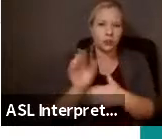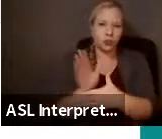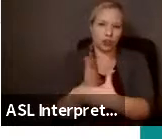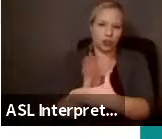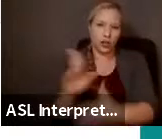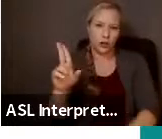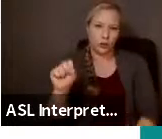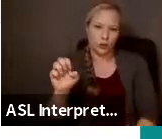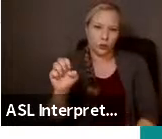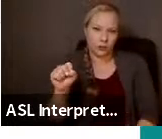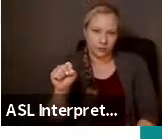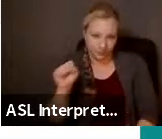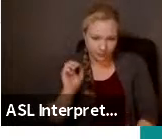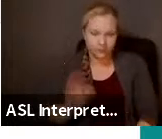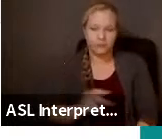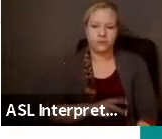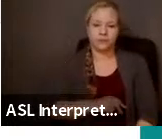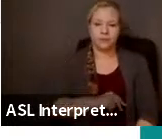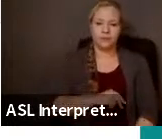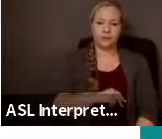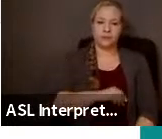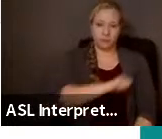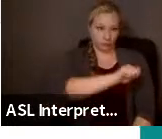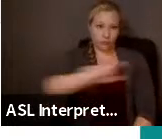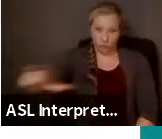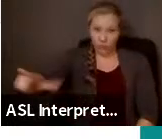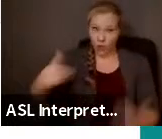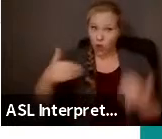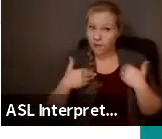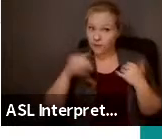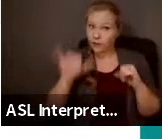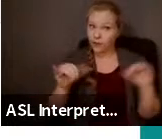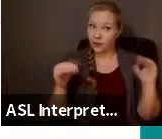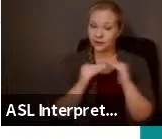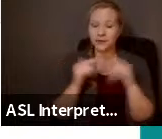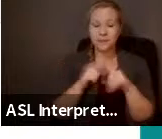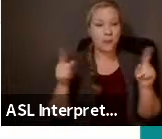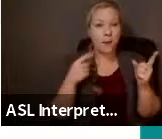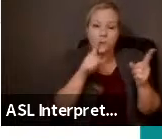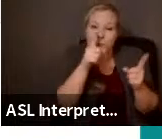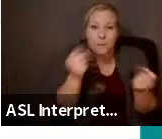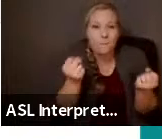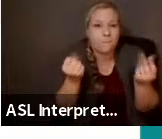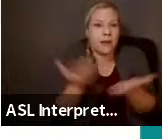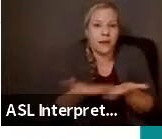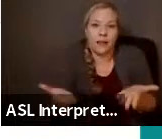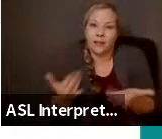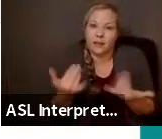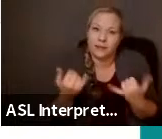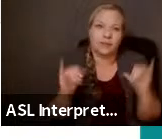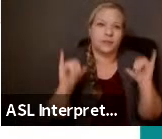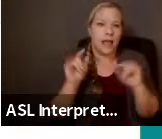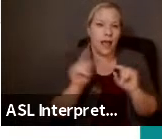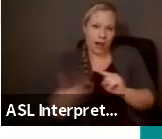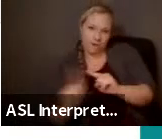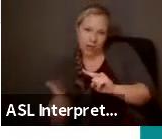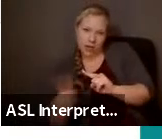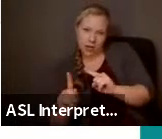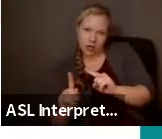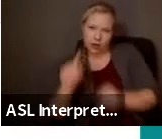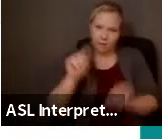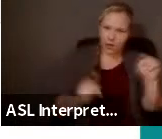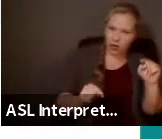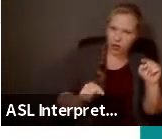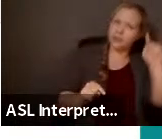there are a lot of pieces and a lot of variables at play that mean different things depending on